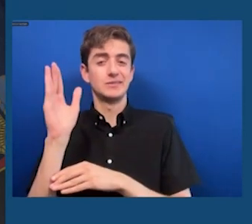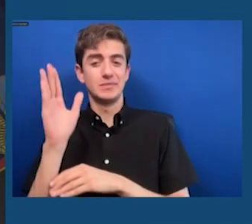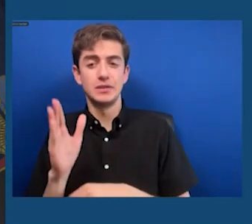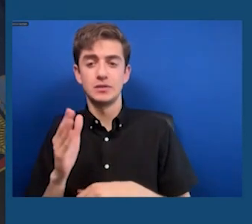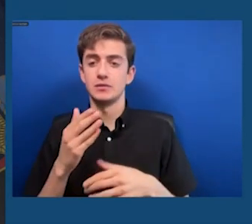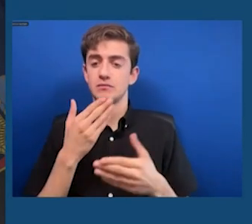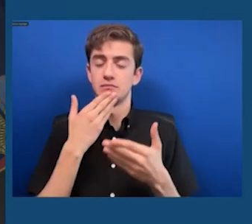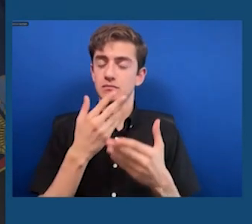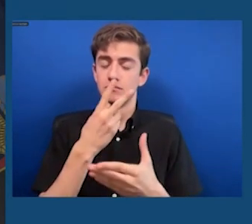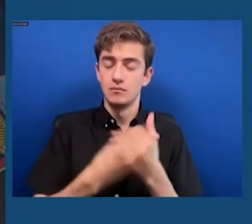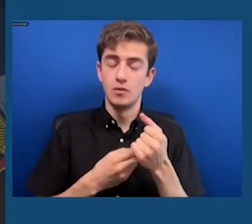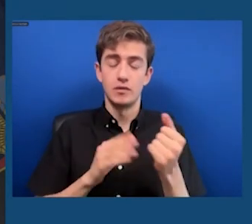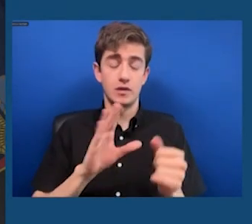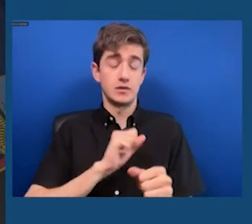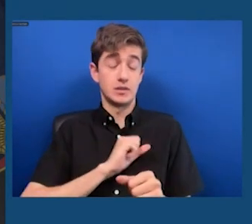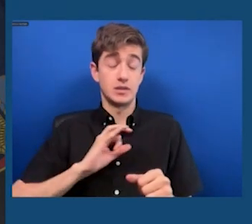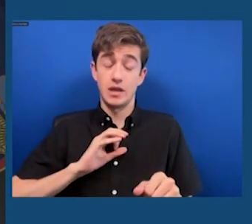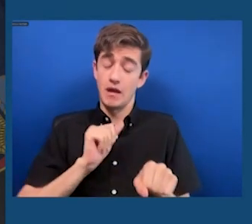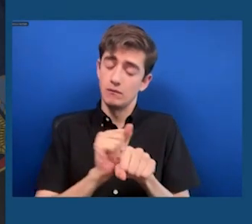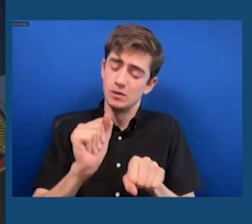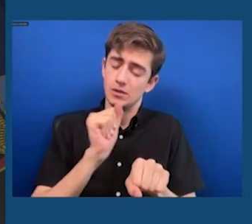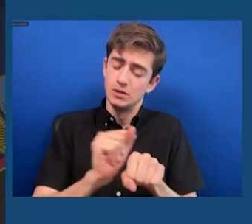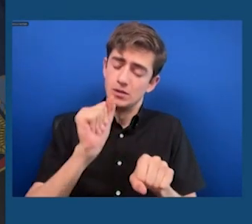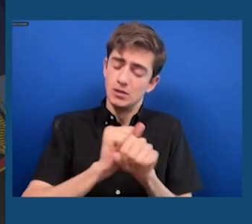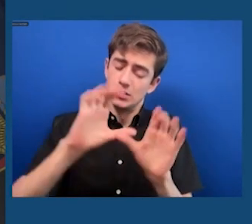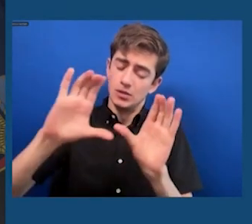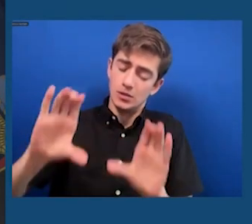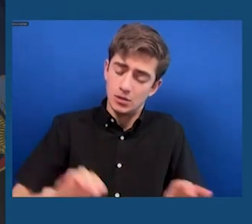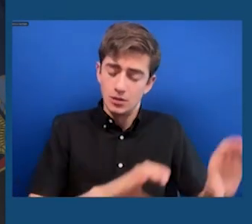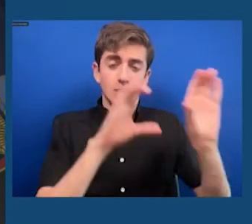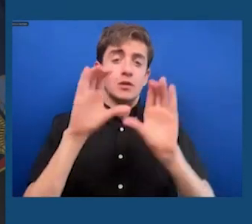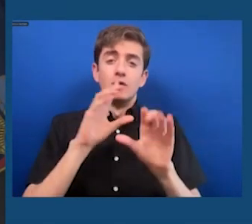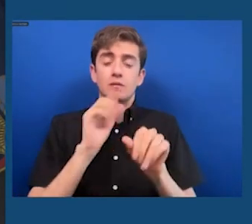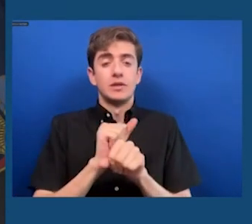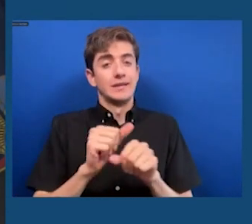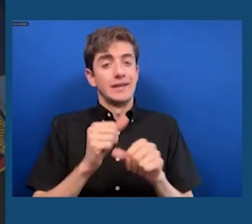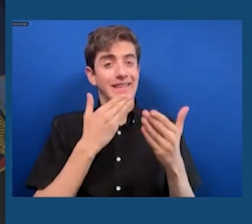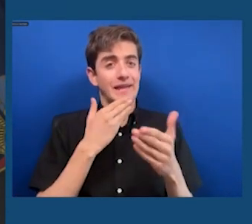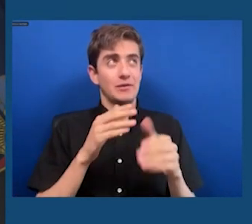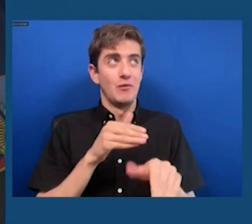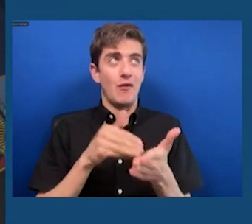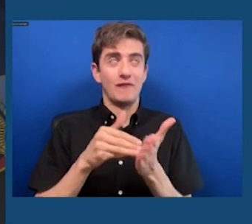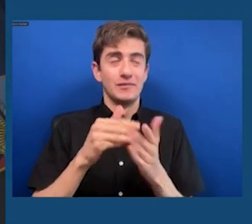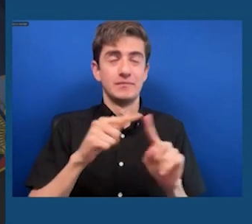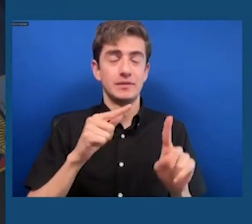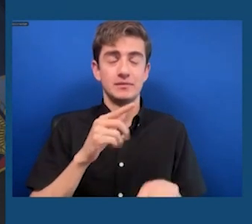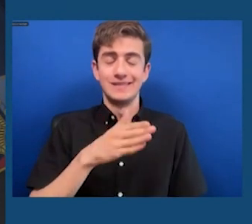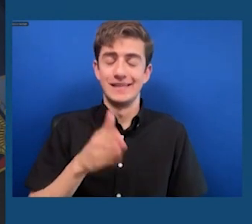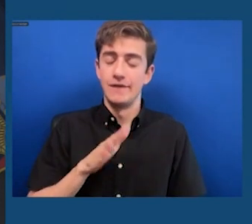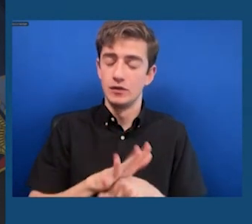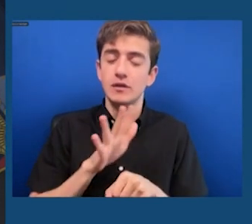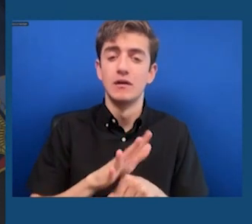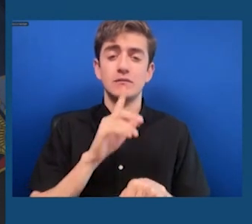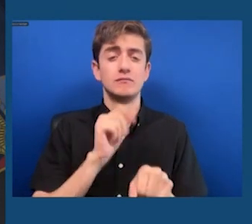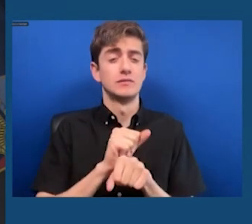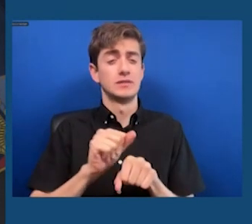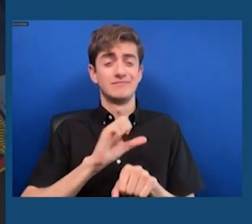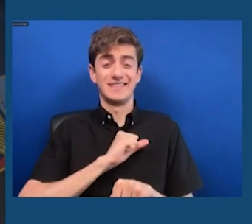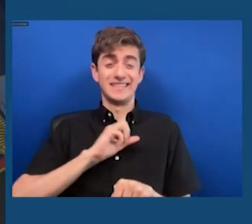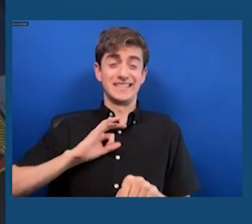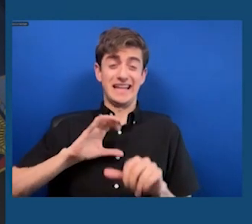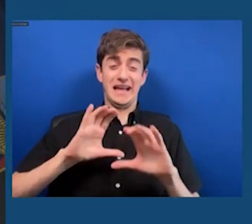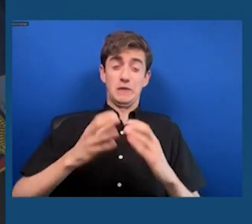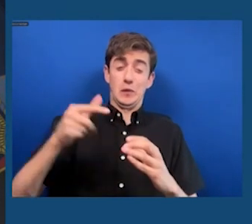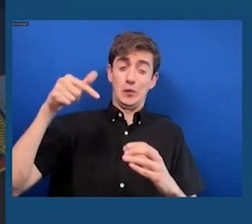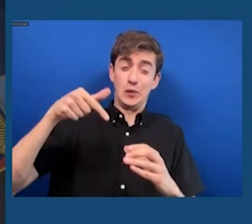make sure they get a message of appreciation from all of us. I thank them often, but it never feels enough for the sacrifice they made, our teams